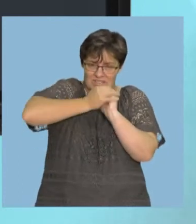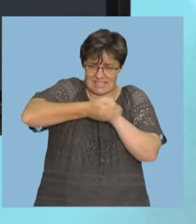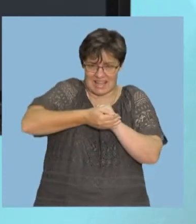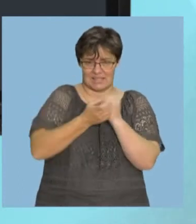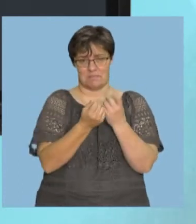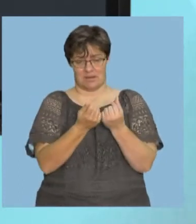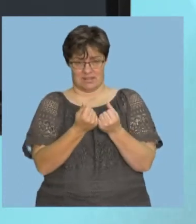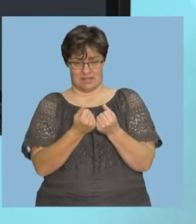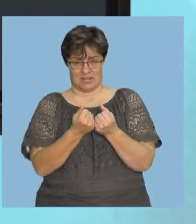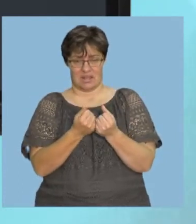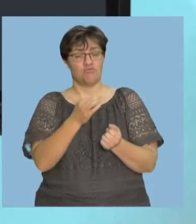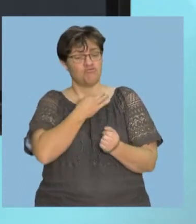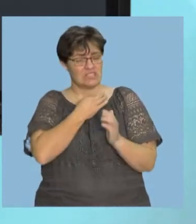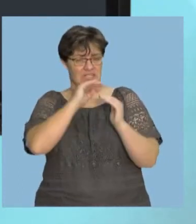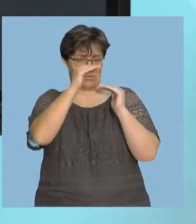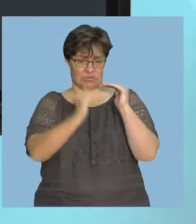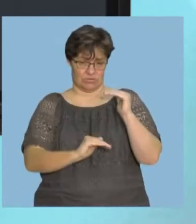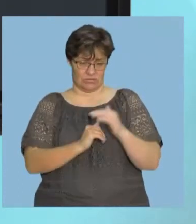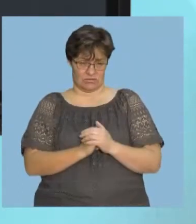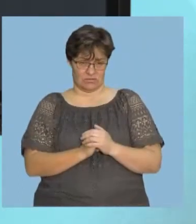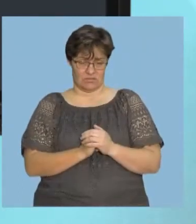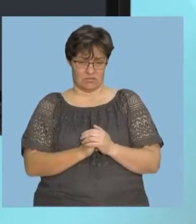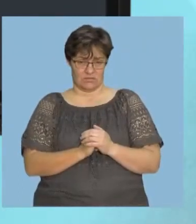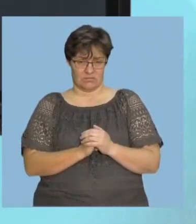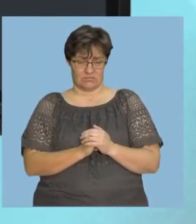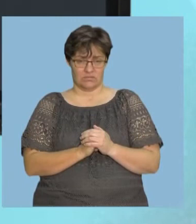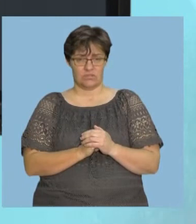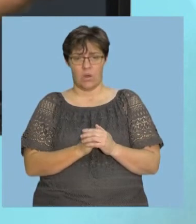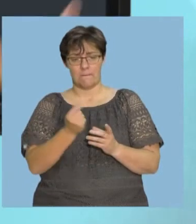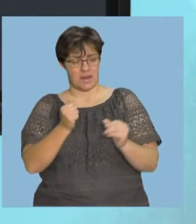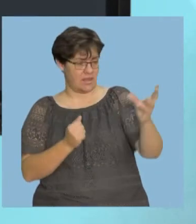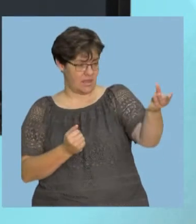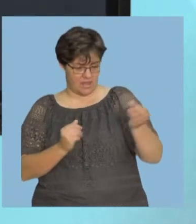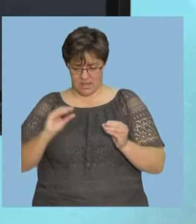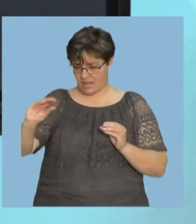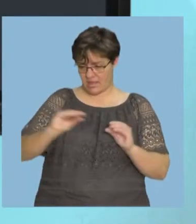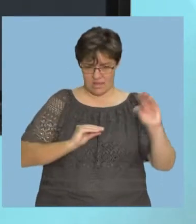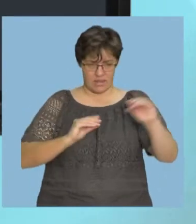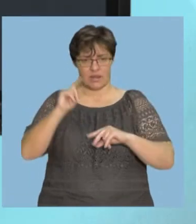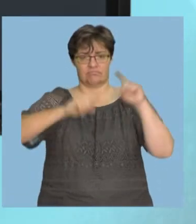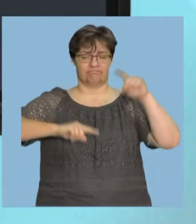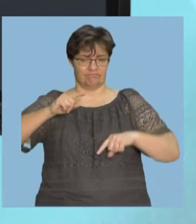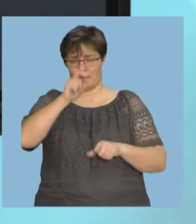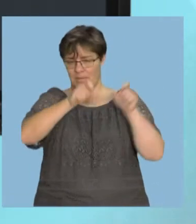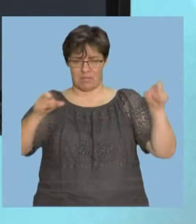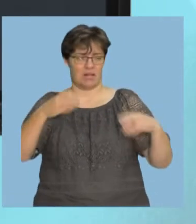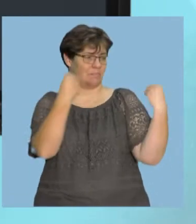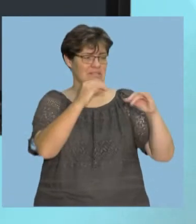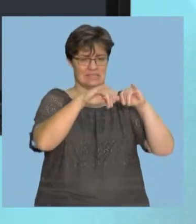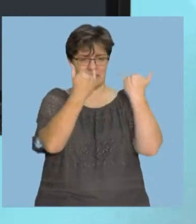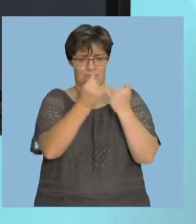your money, to reduce the risk. So a hedge fund manager will take money from different people, different